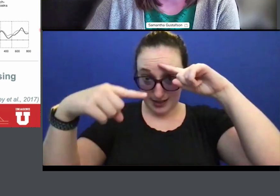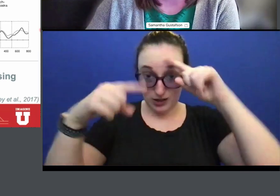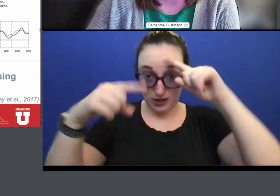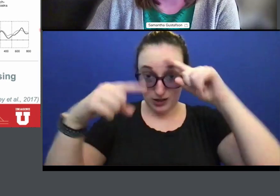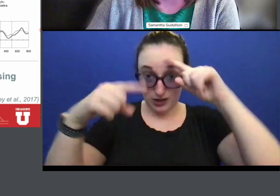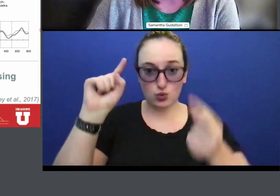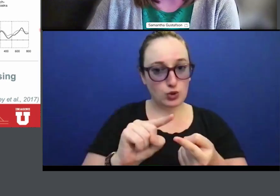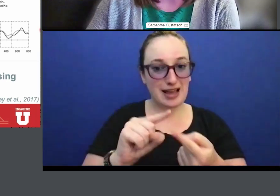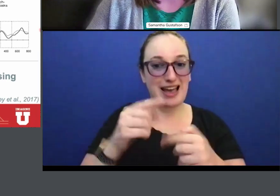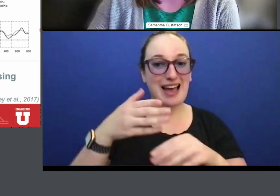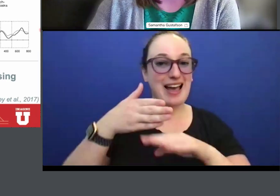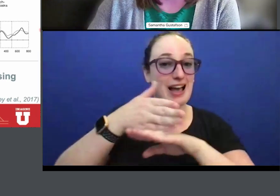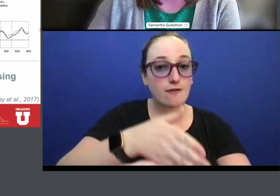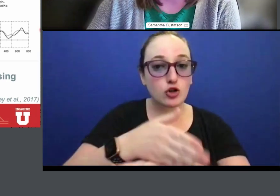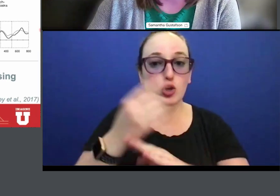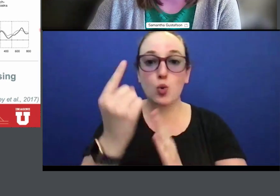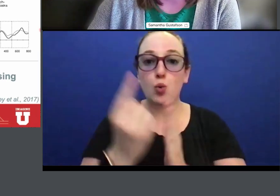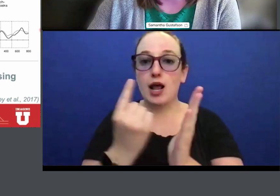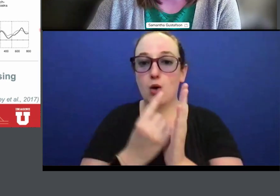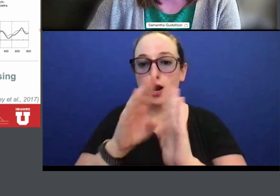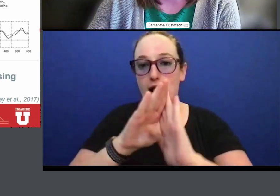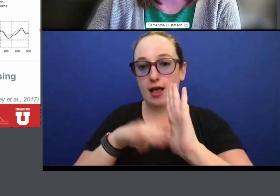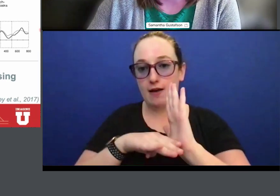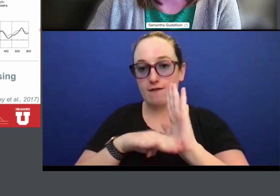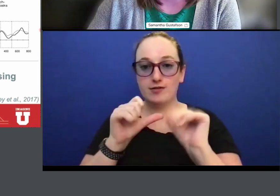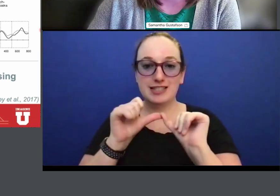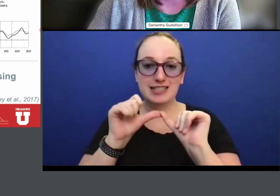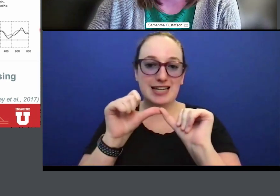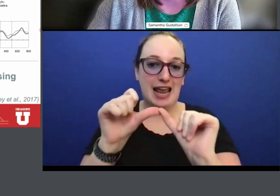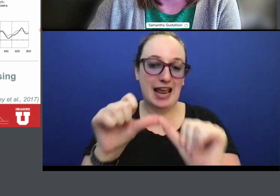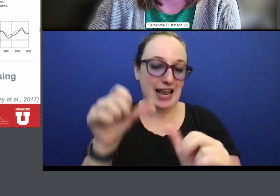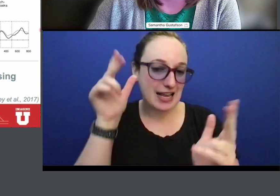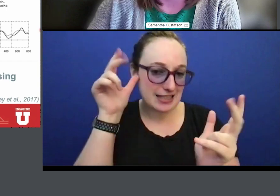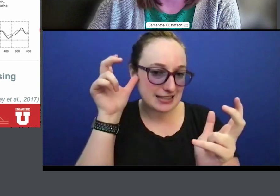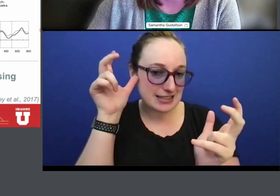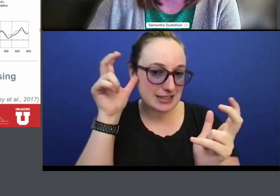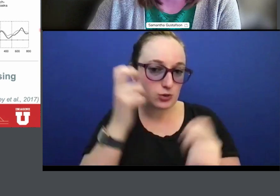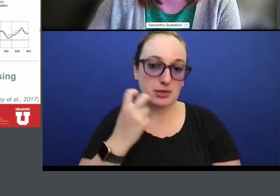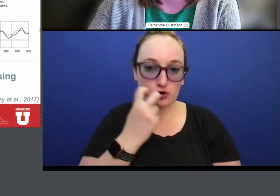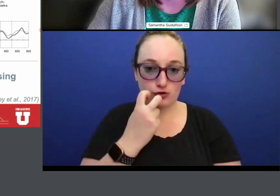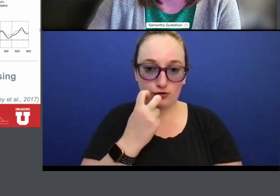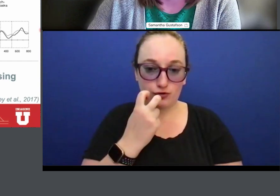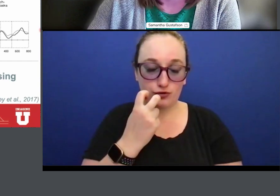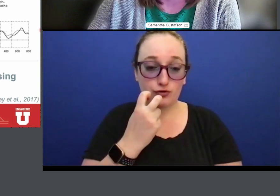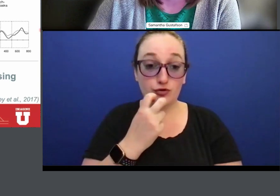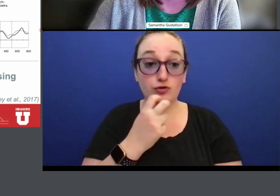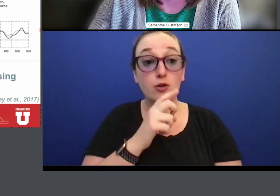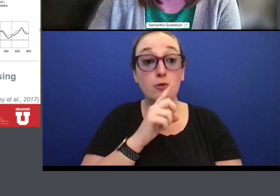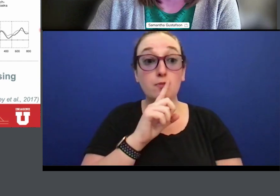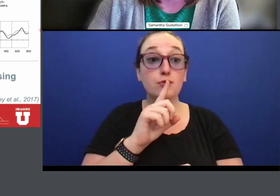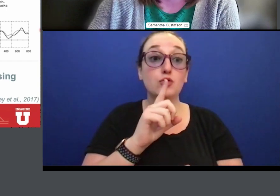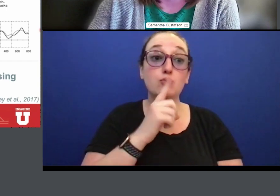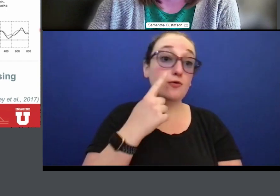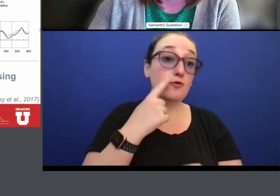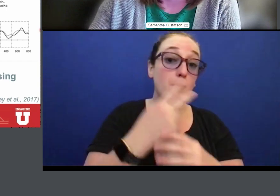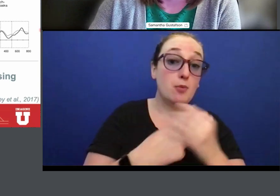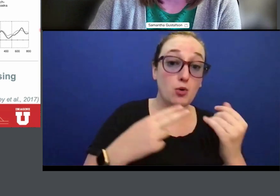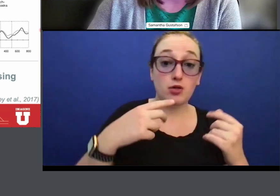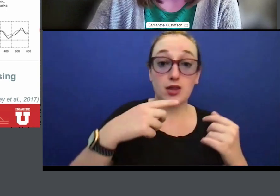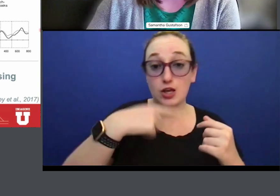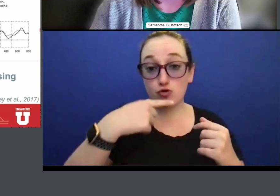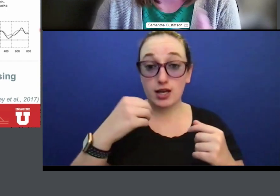reduced following just an hour and a half of sustained speech processing. And that's true for children who have hearing loss and children who